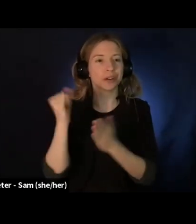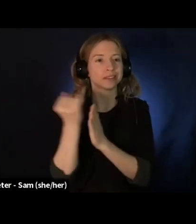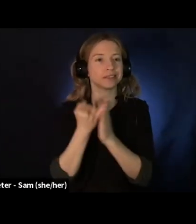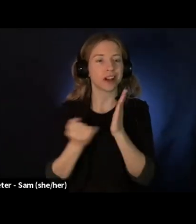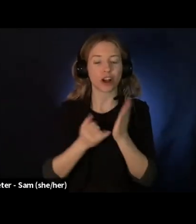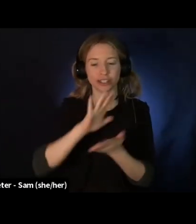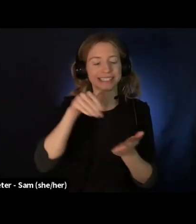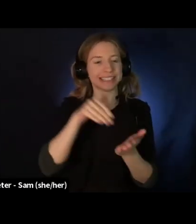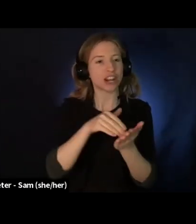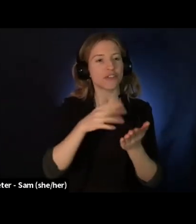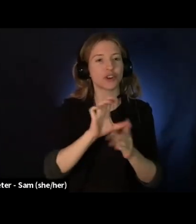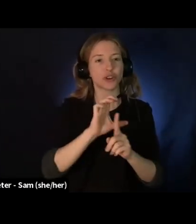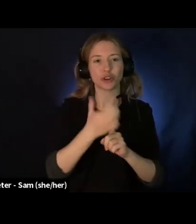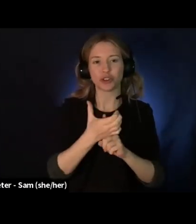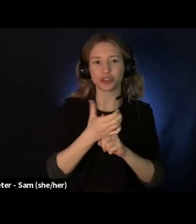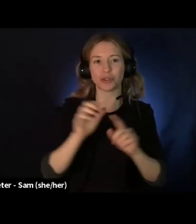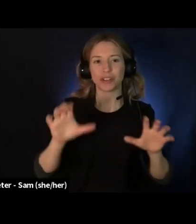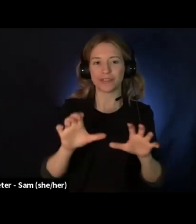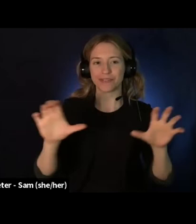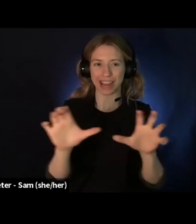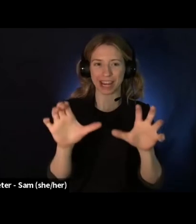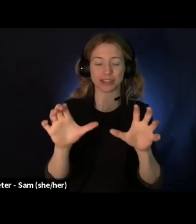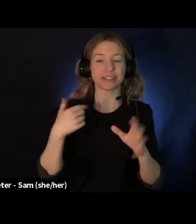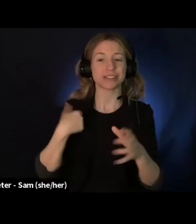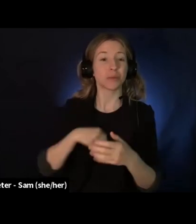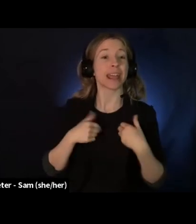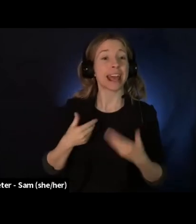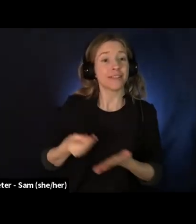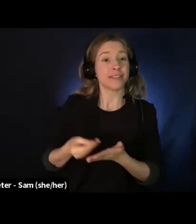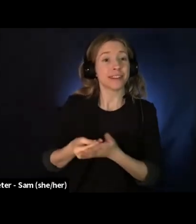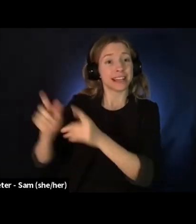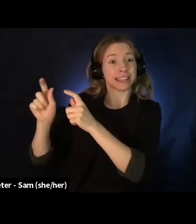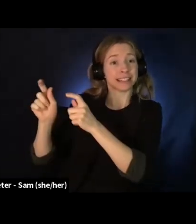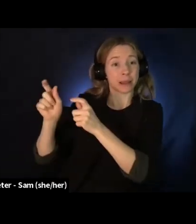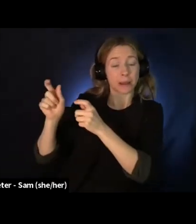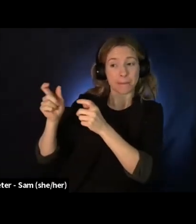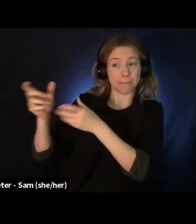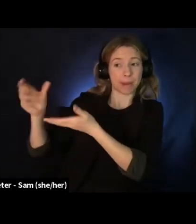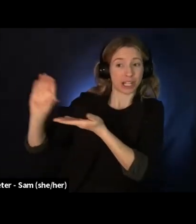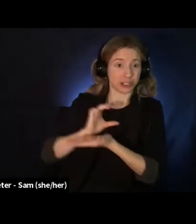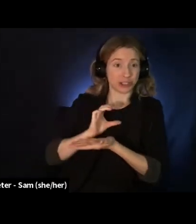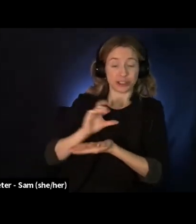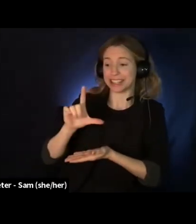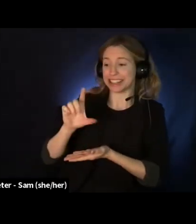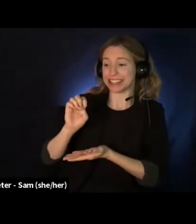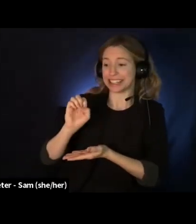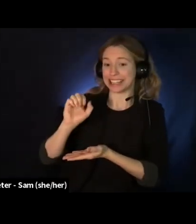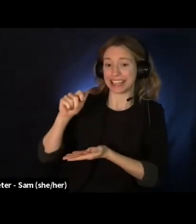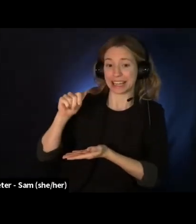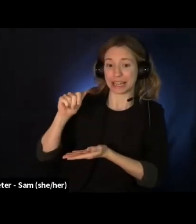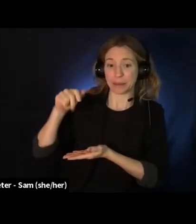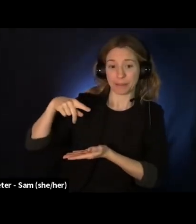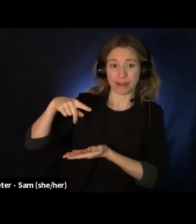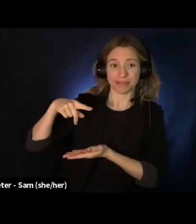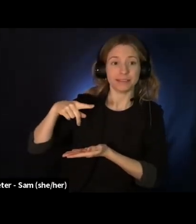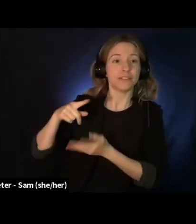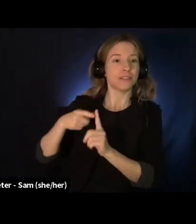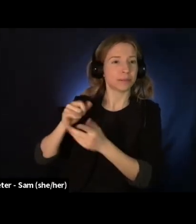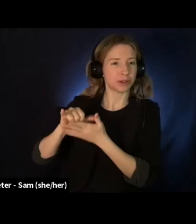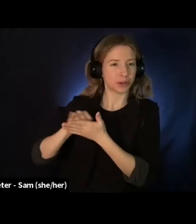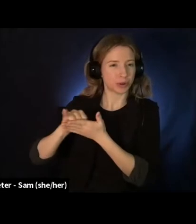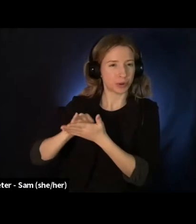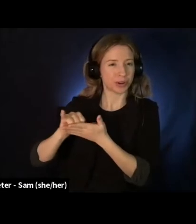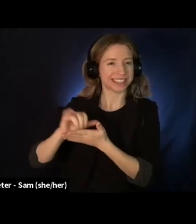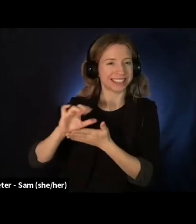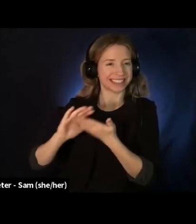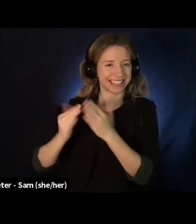by our very generous sponsor, Leap NYC, which is hiring, just FYI. My name is Kinsey